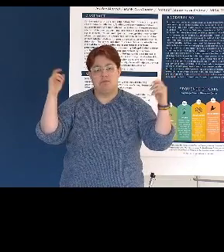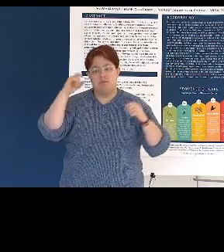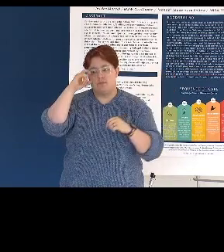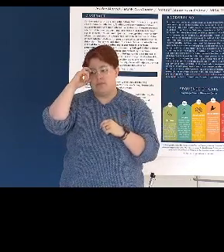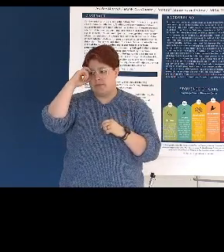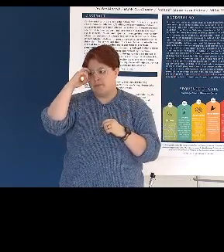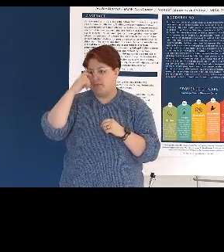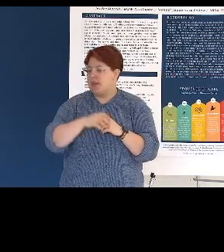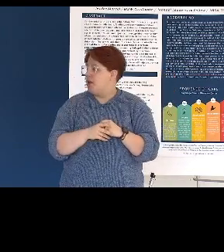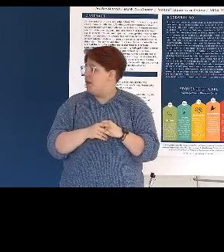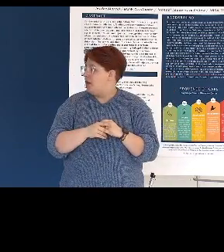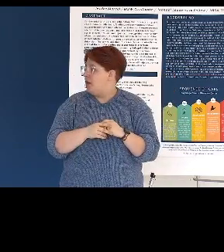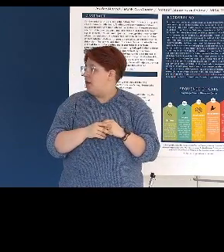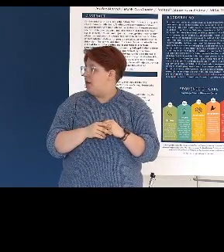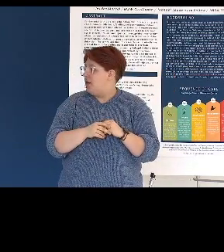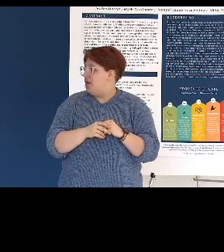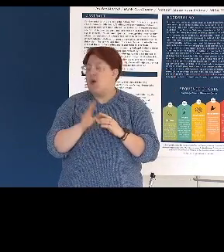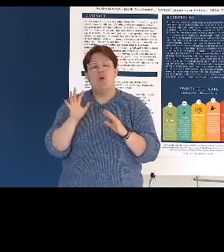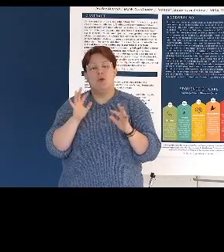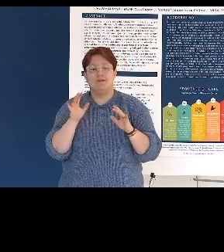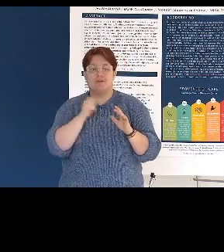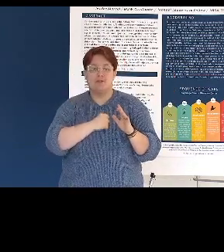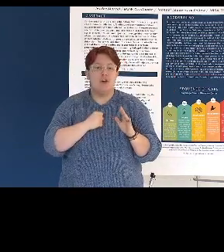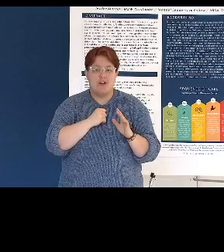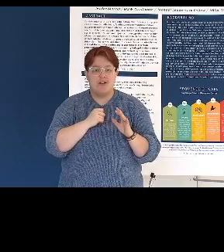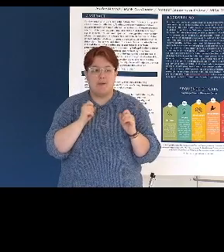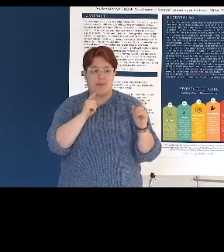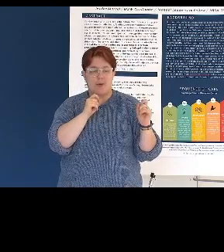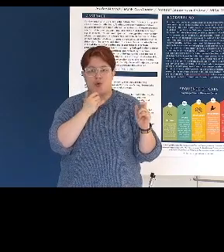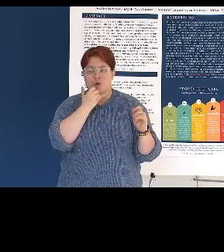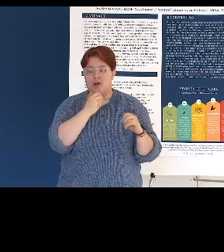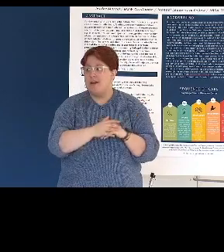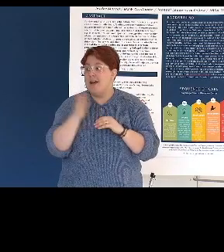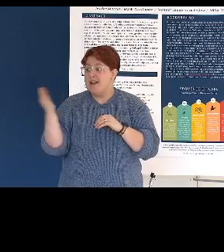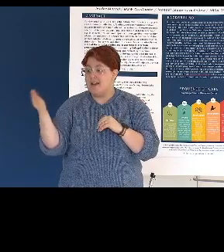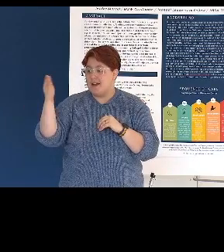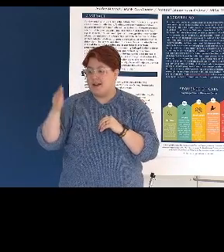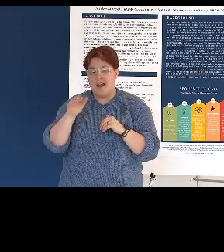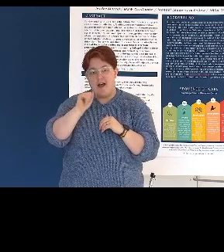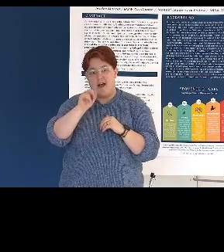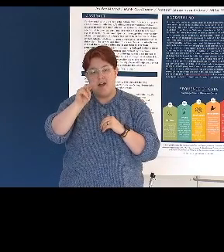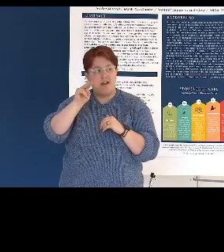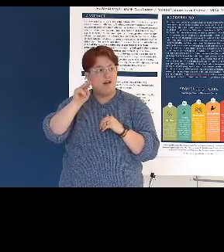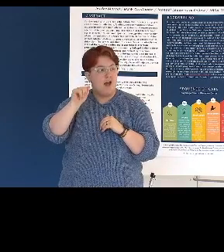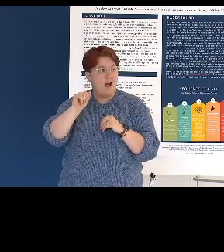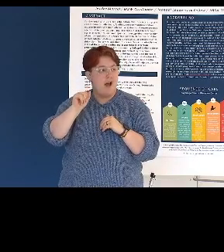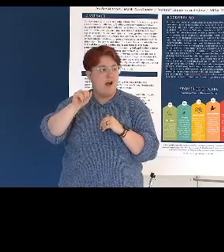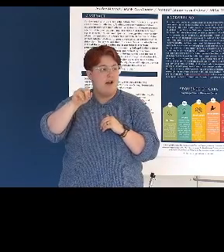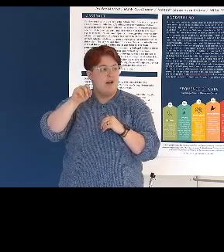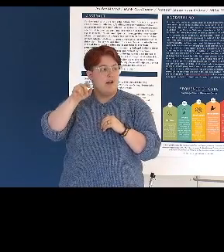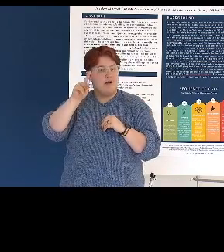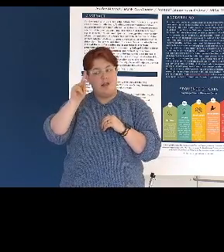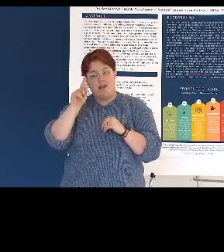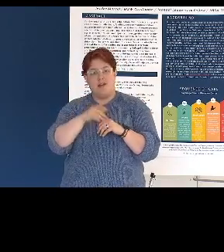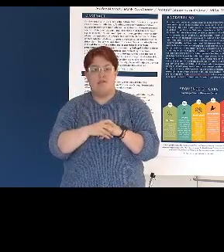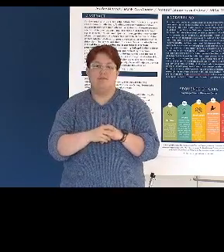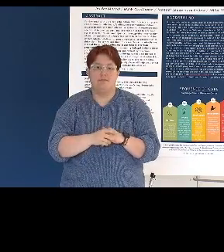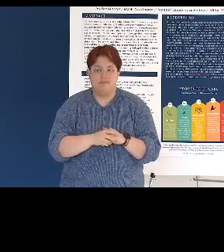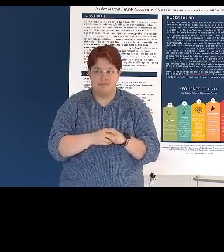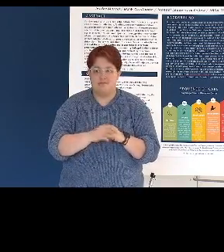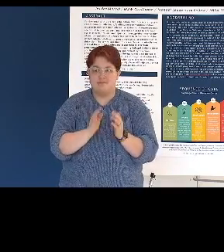Oh, wrong way. Oh, no, right way. Sorry. Okay, great. And next up is Anna Kleige.